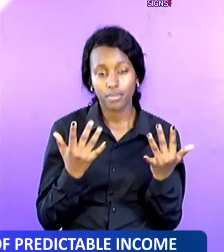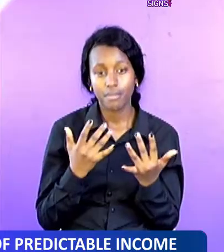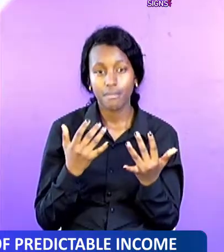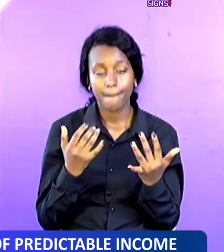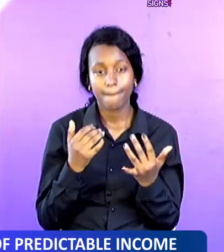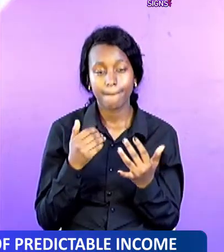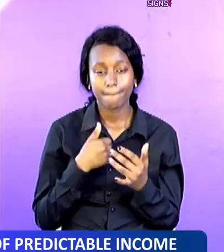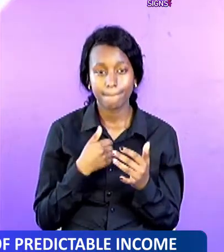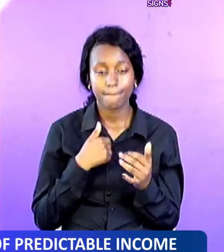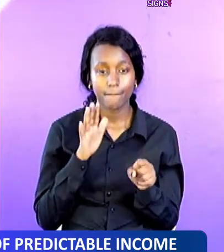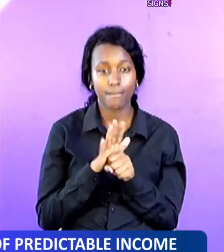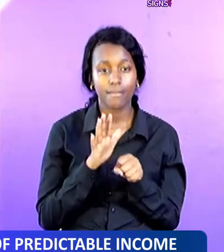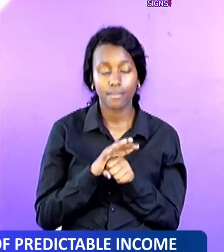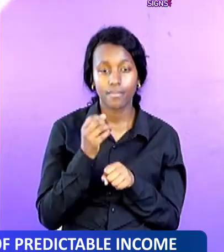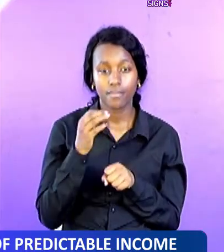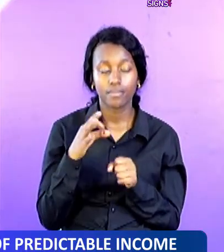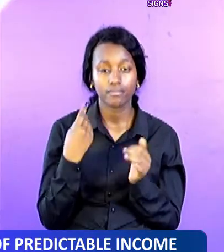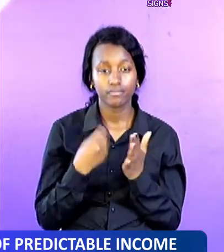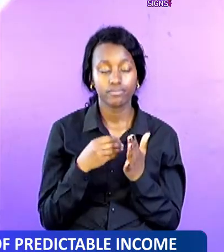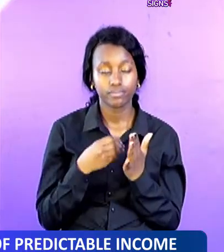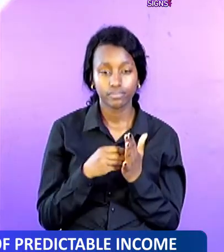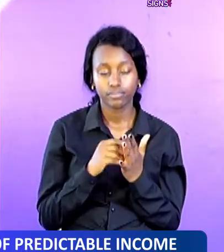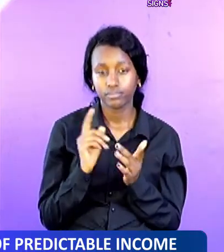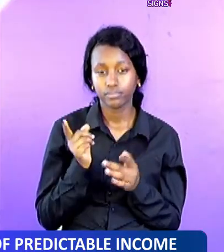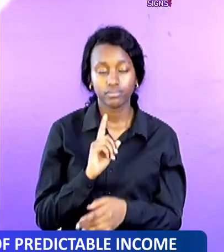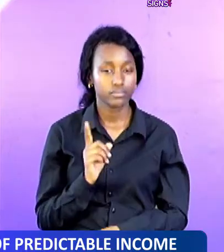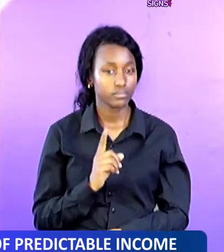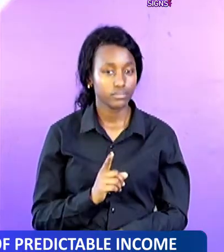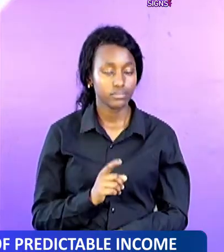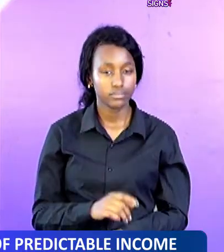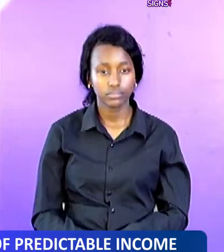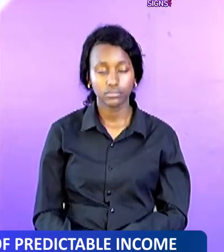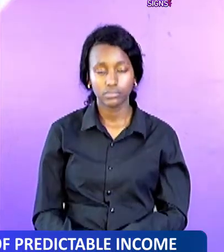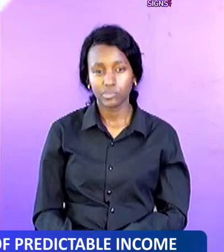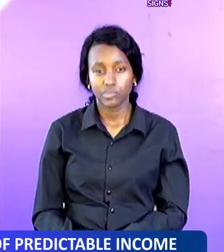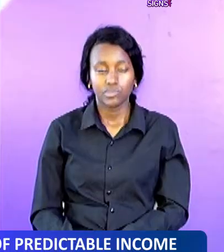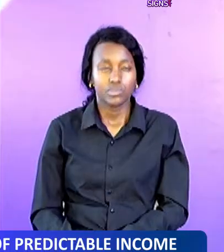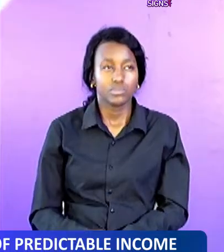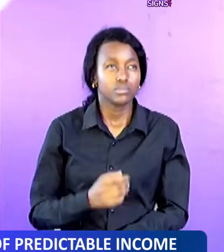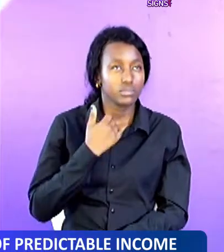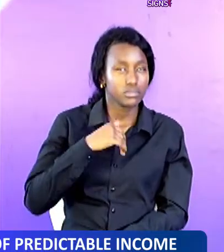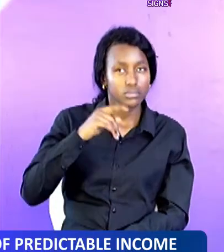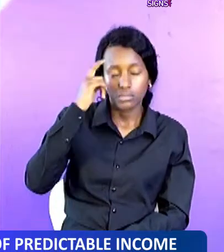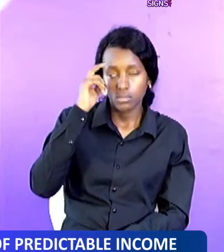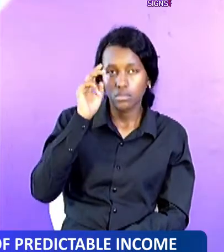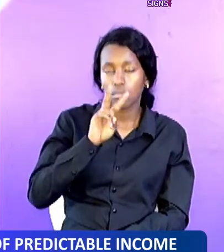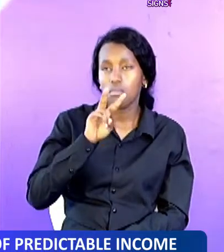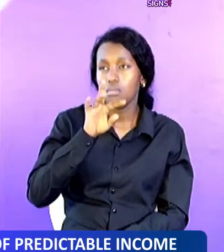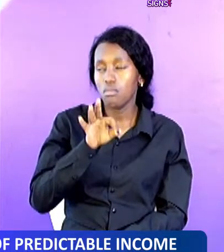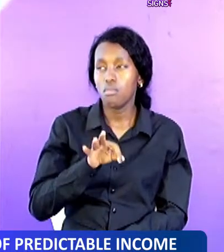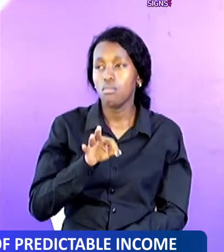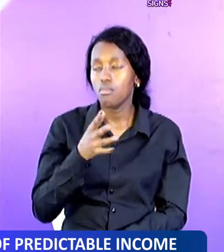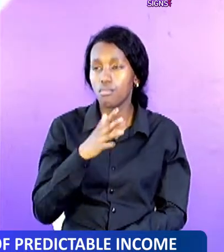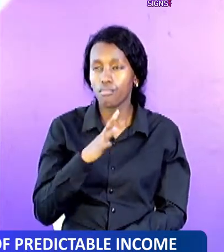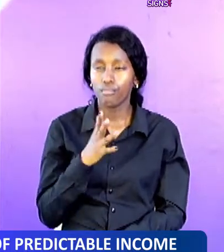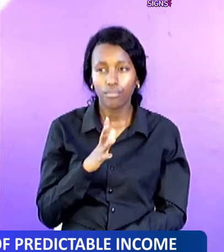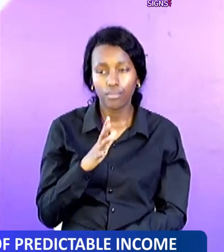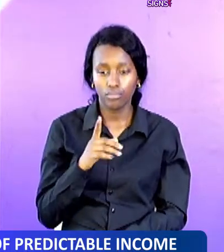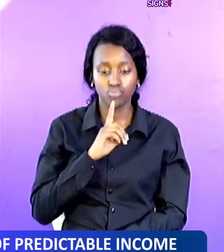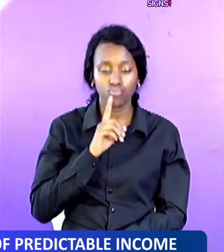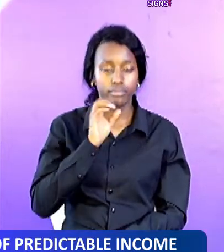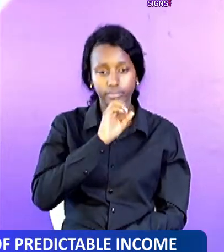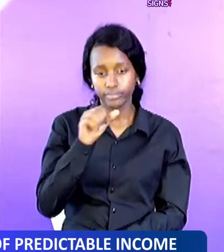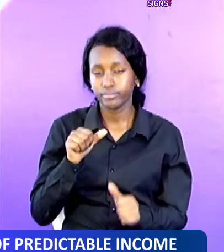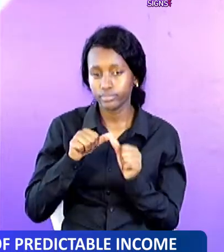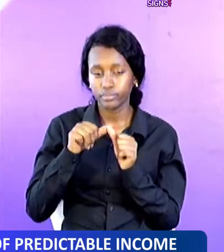many income real estate investment trusts. I think we only have two if I'm not wrong. Yeah. So